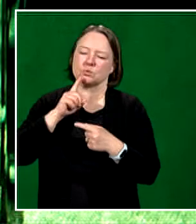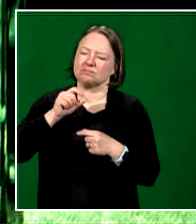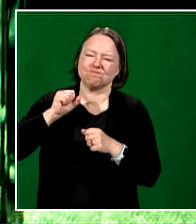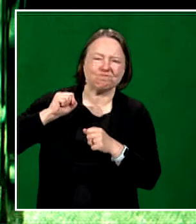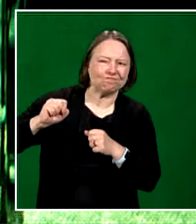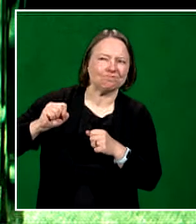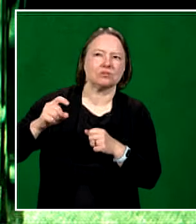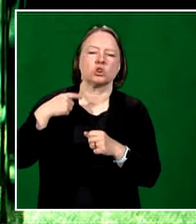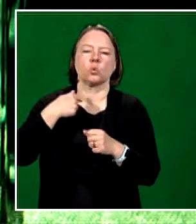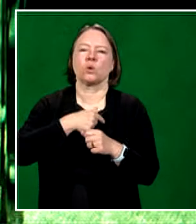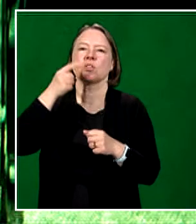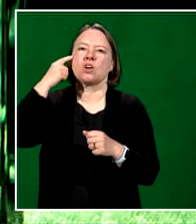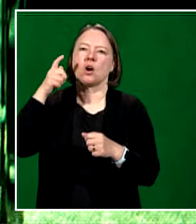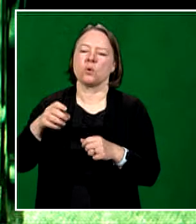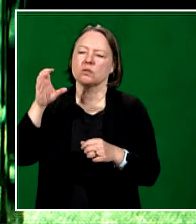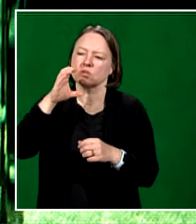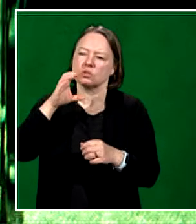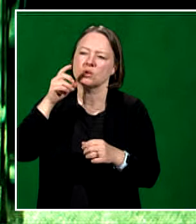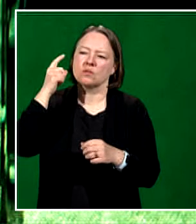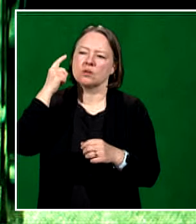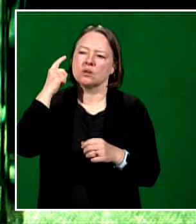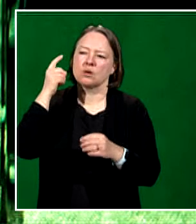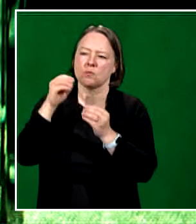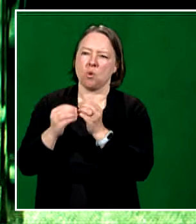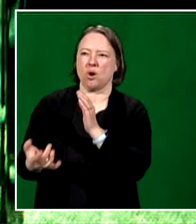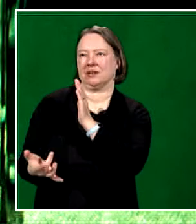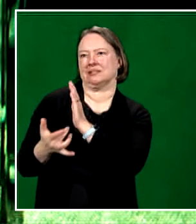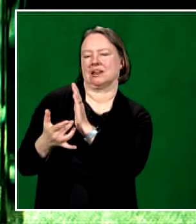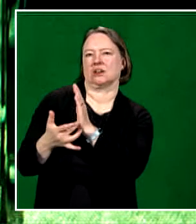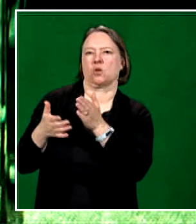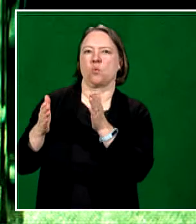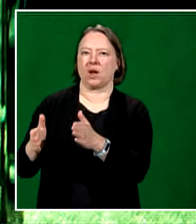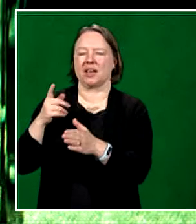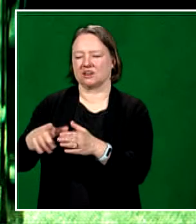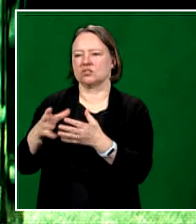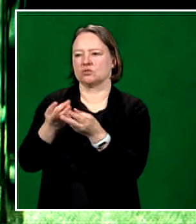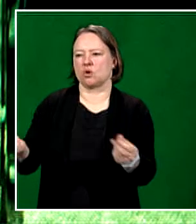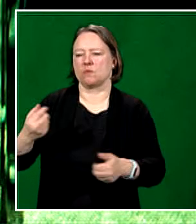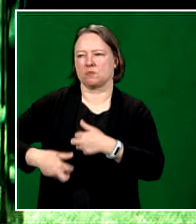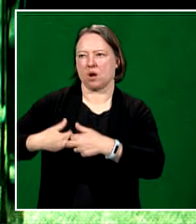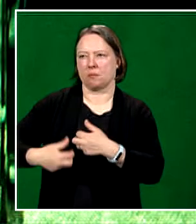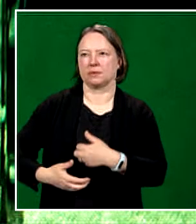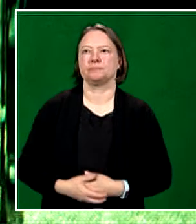thought we might look towards a more technical way to tackle this problem.